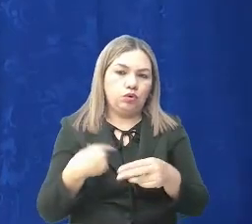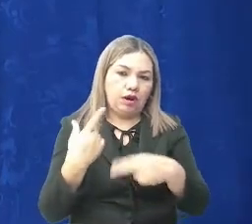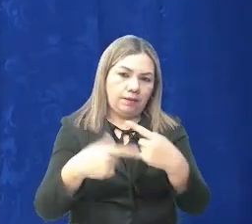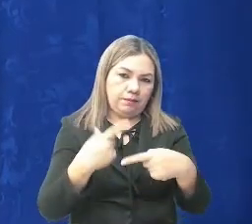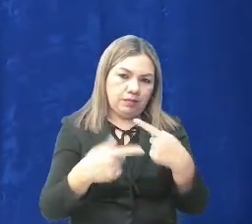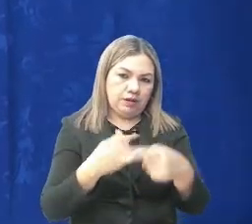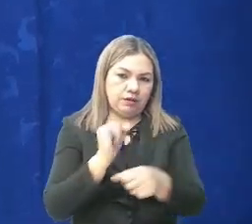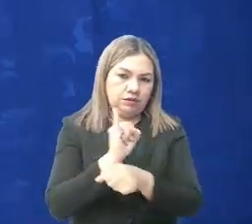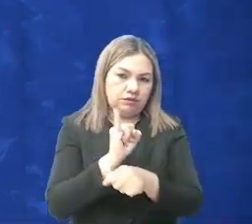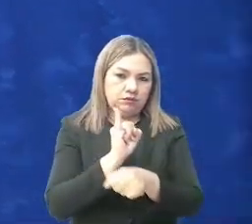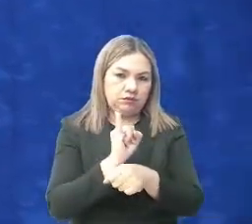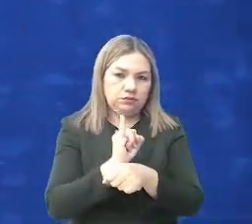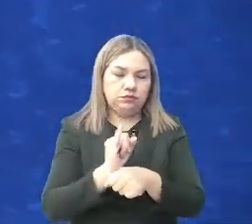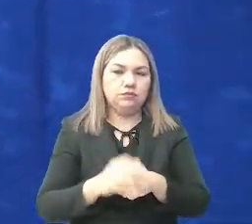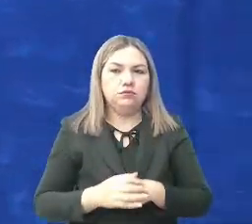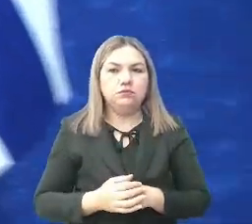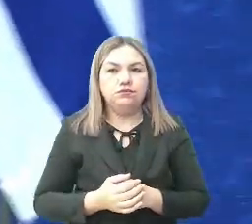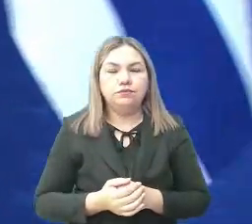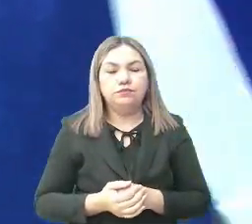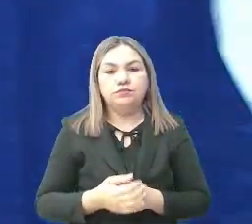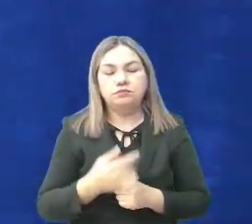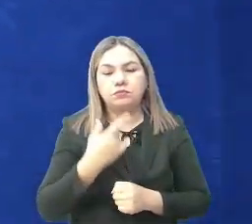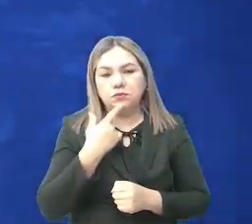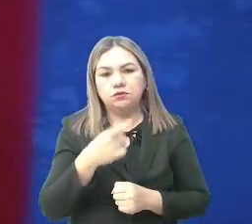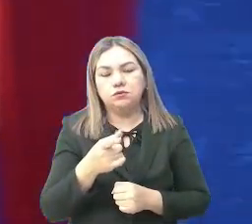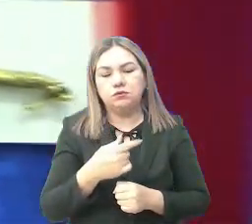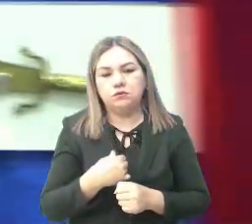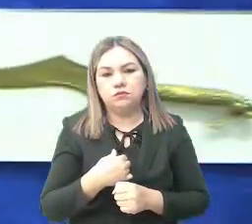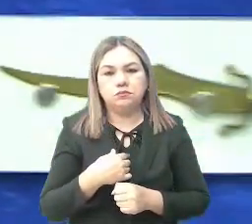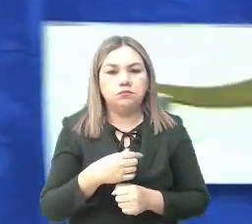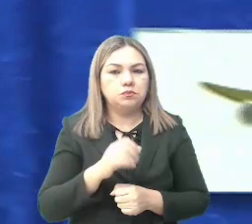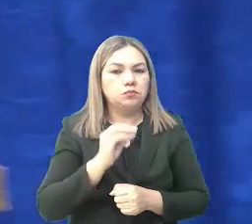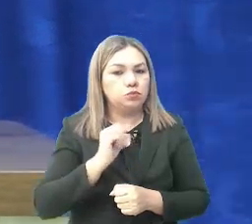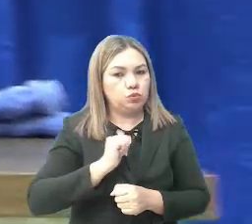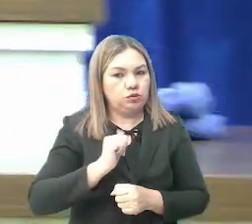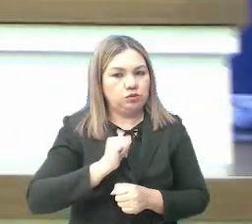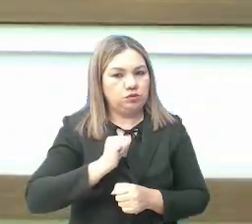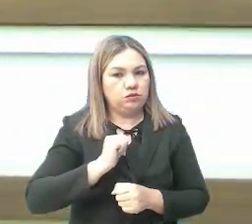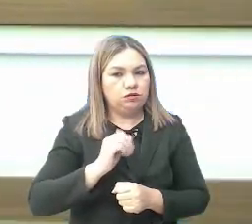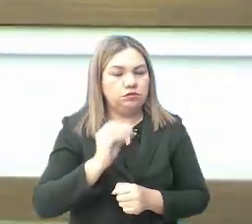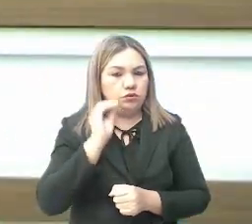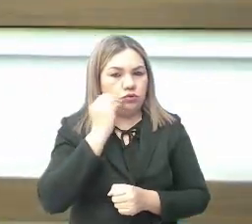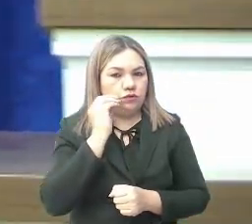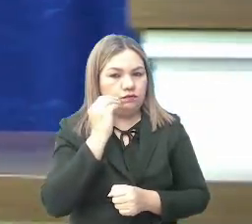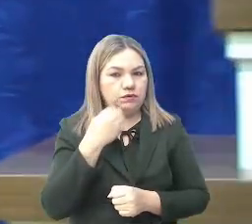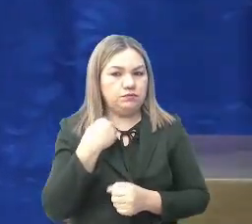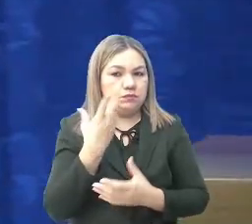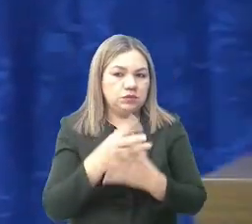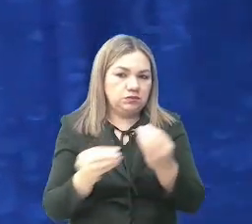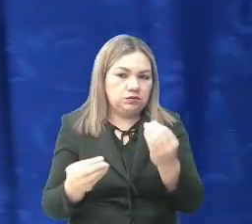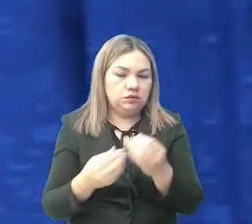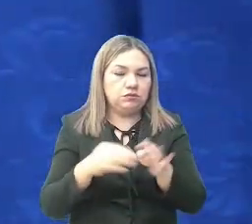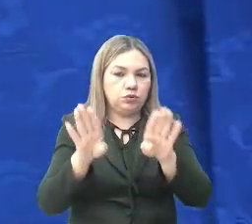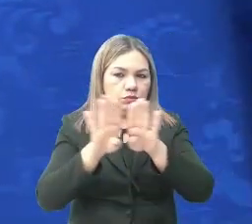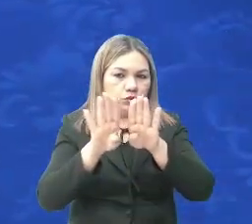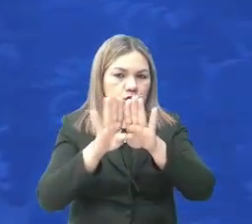I want to move from my church. And I said, look, young lady,